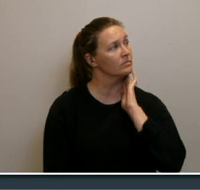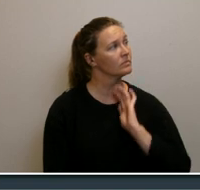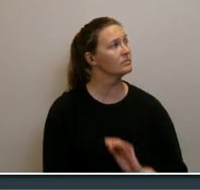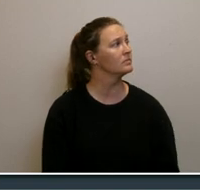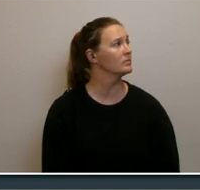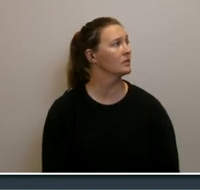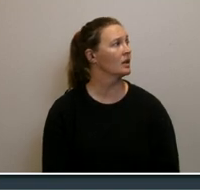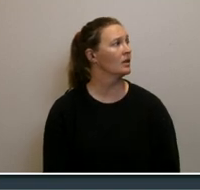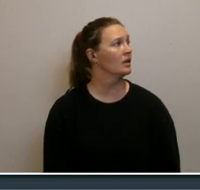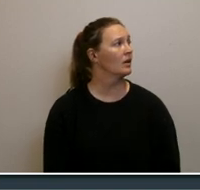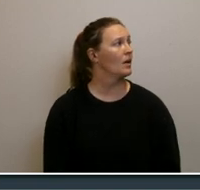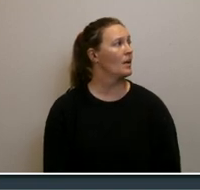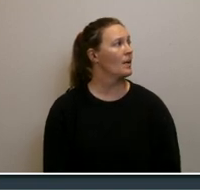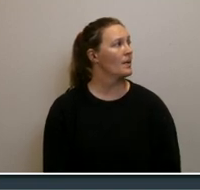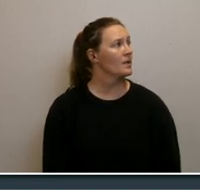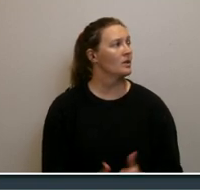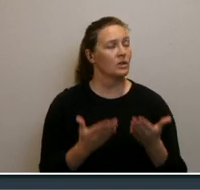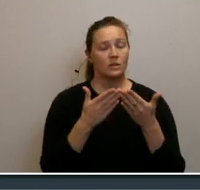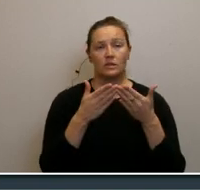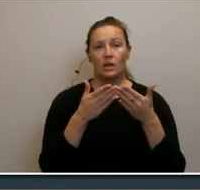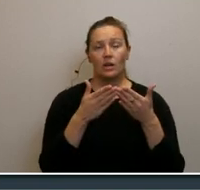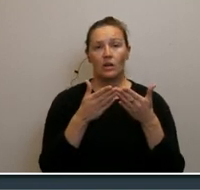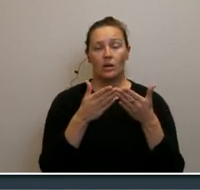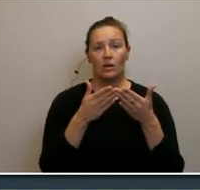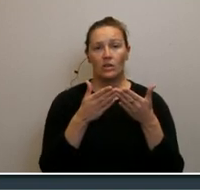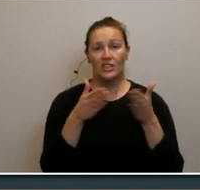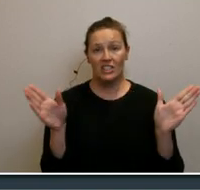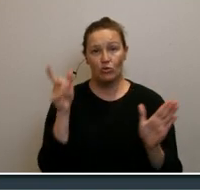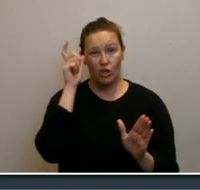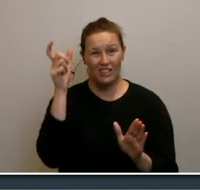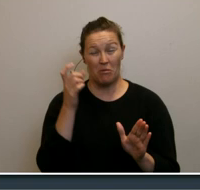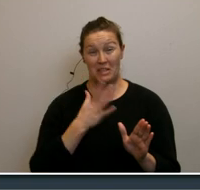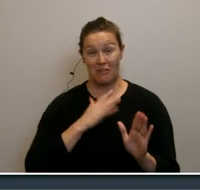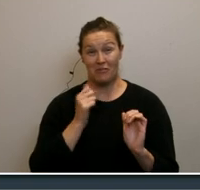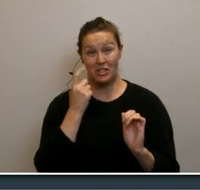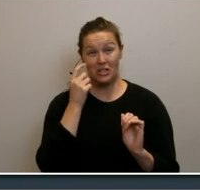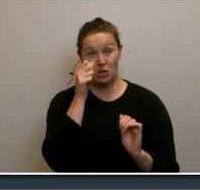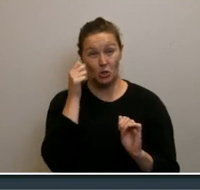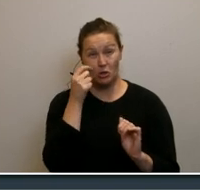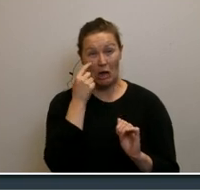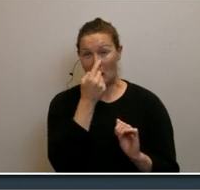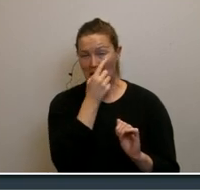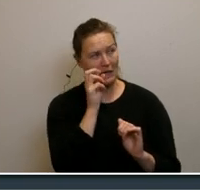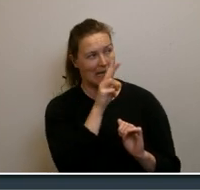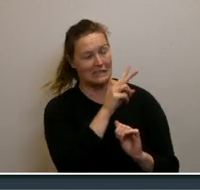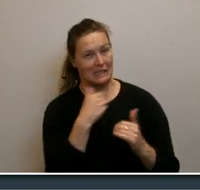Wider concept. Yeah, the wider concept, I've just had cataract operation, so I'm not seeing too